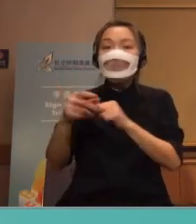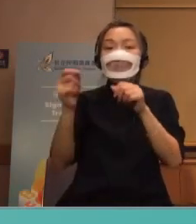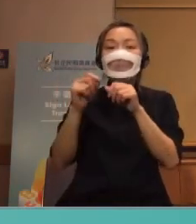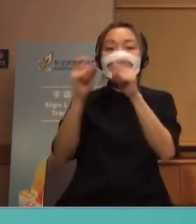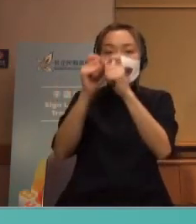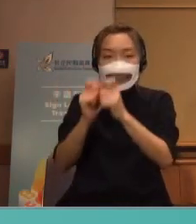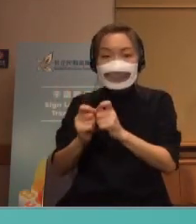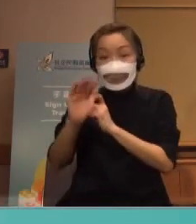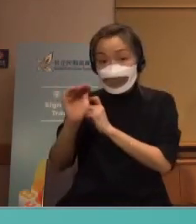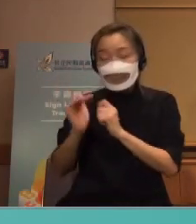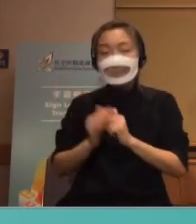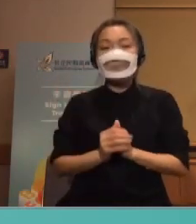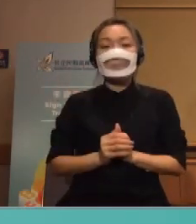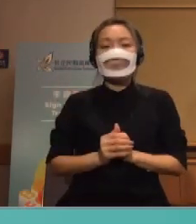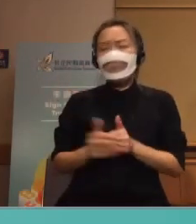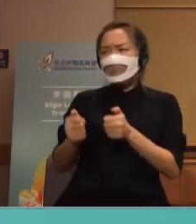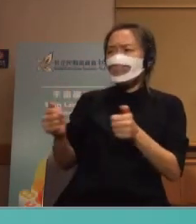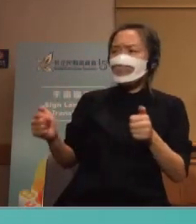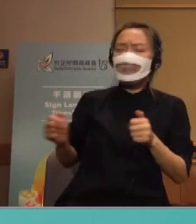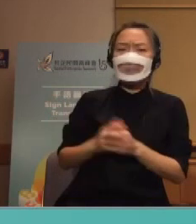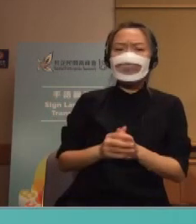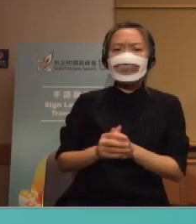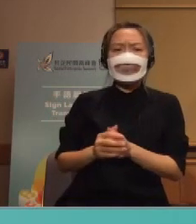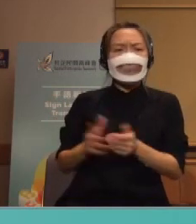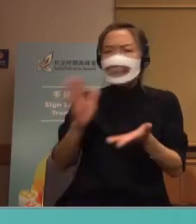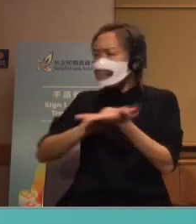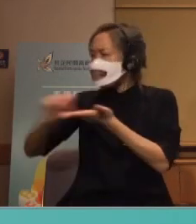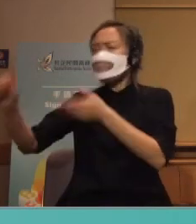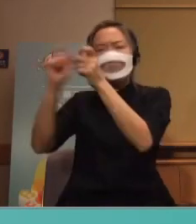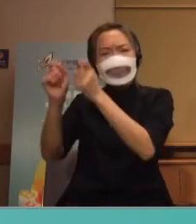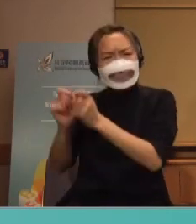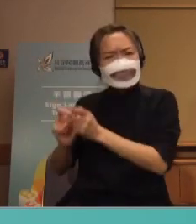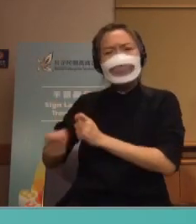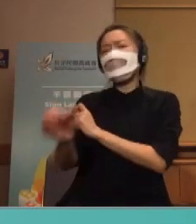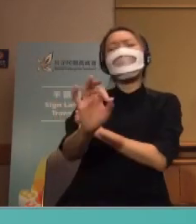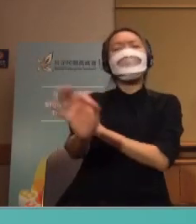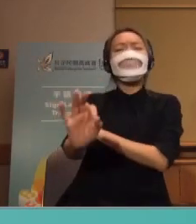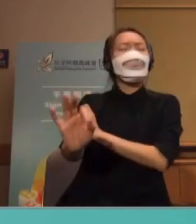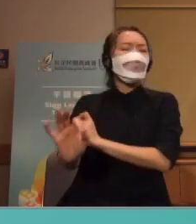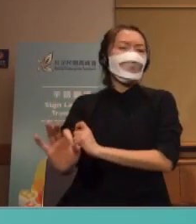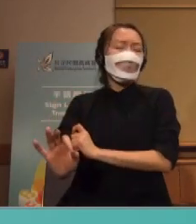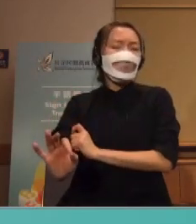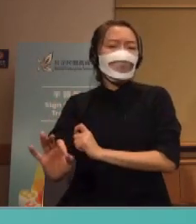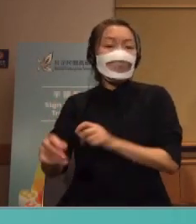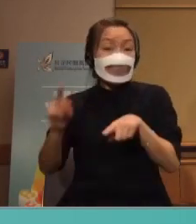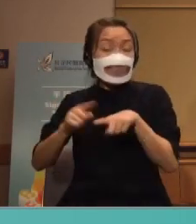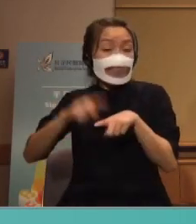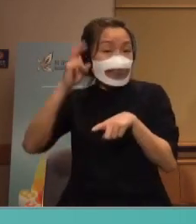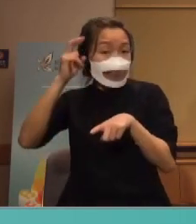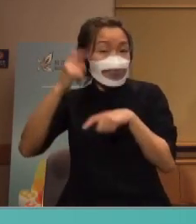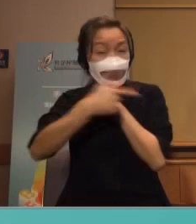response to that. Given the geopolitical, I think, considerations and what you can say and what you cannot say. But I'll